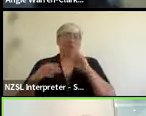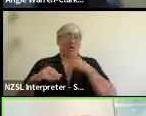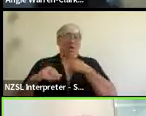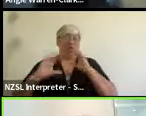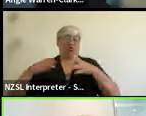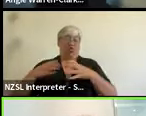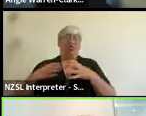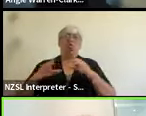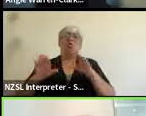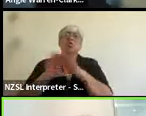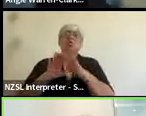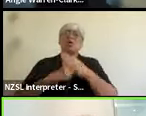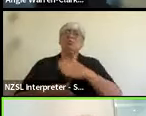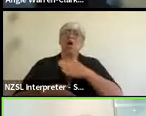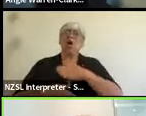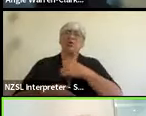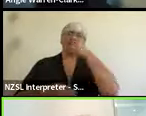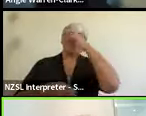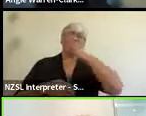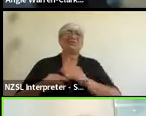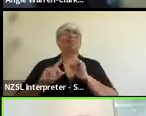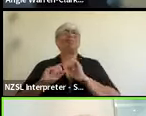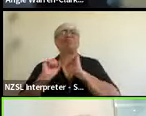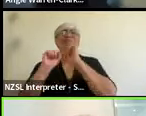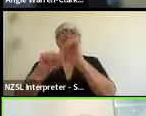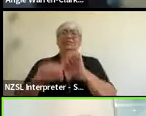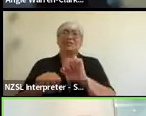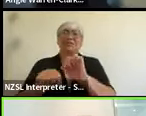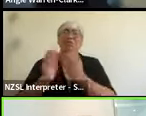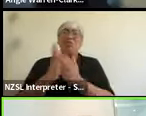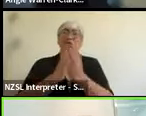my experience of going to a disabled housing hui before the pandemic,